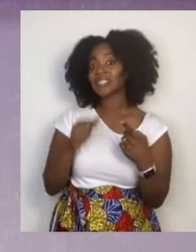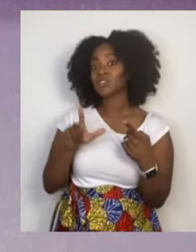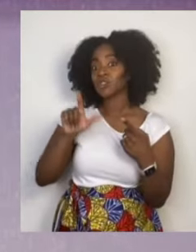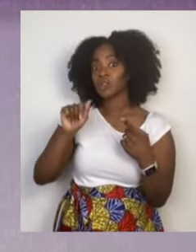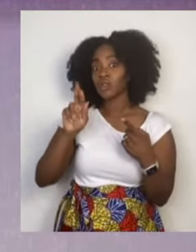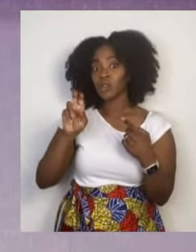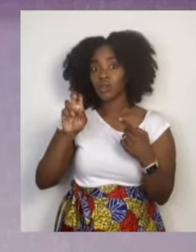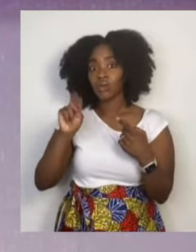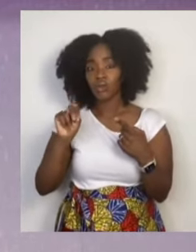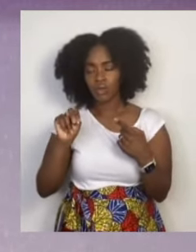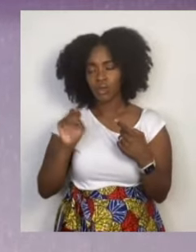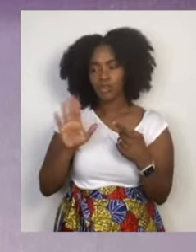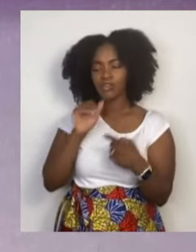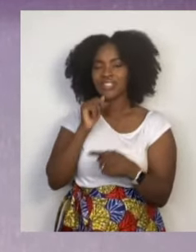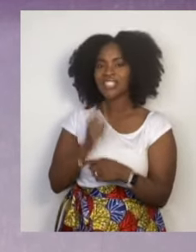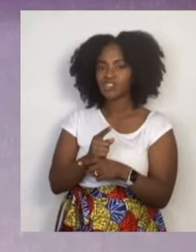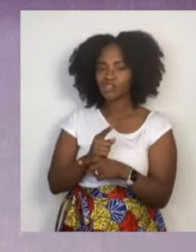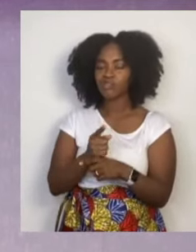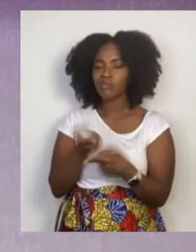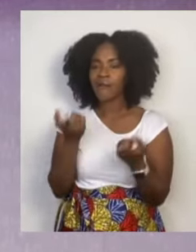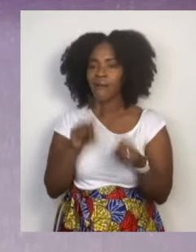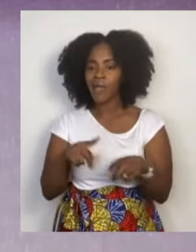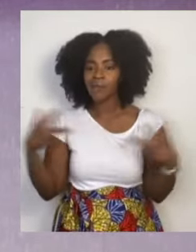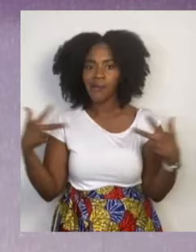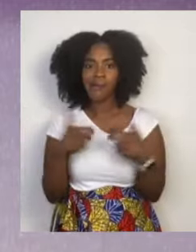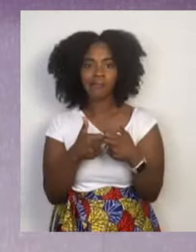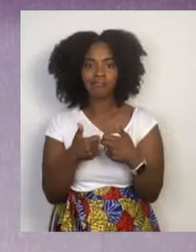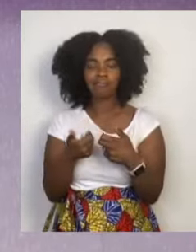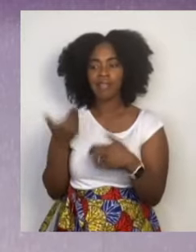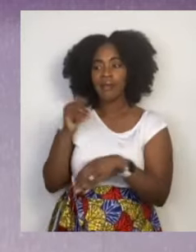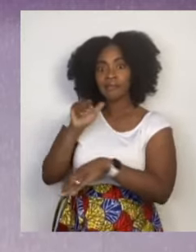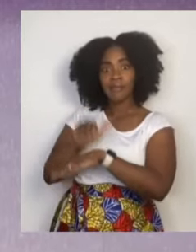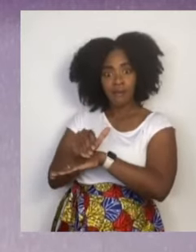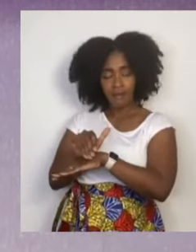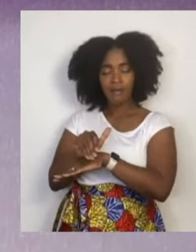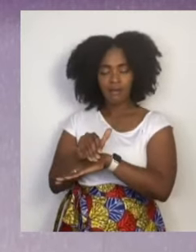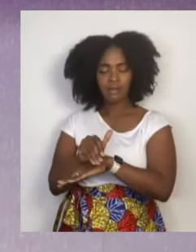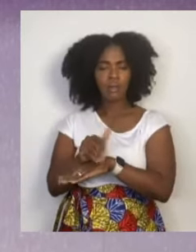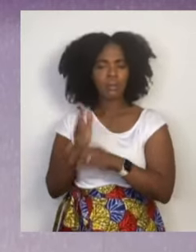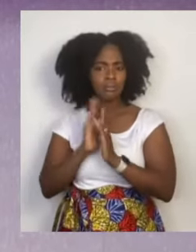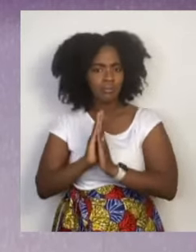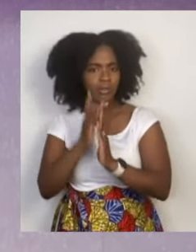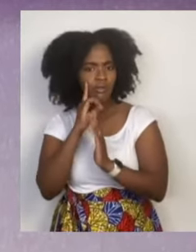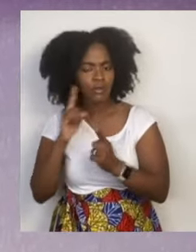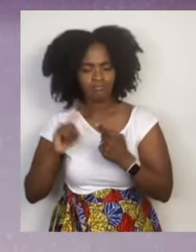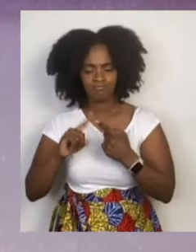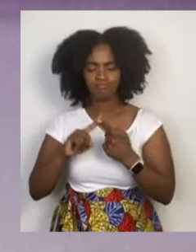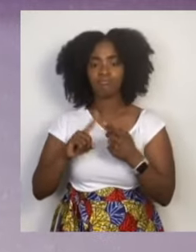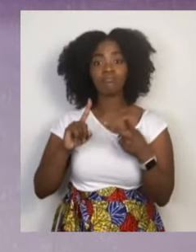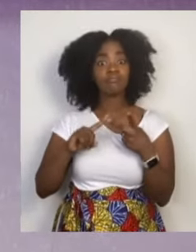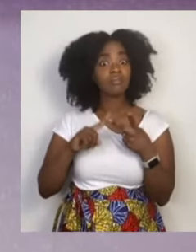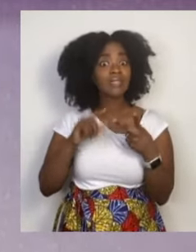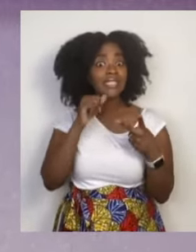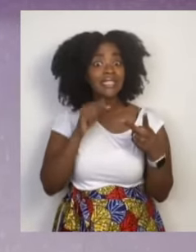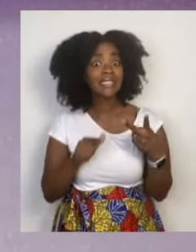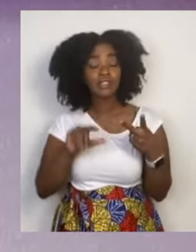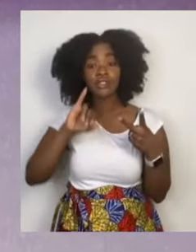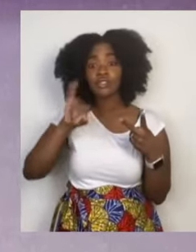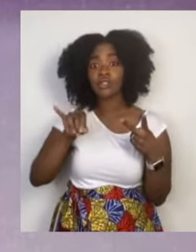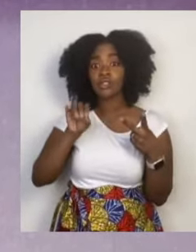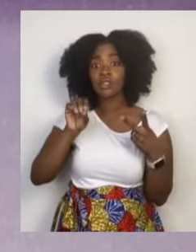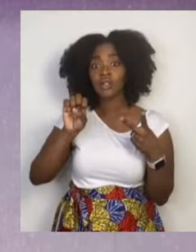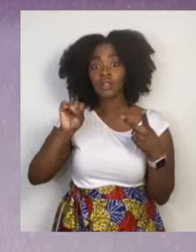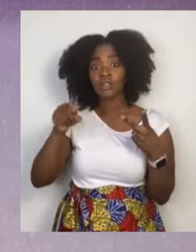an accident on last night, and so we lift her up. We want to continue to lift up Sister Josephine Eichelberger and